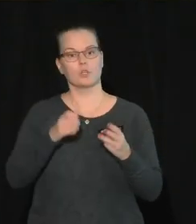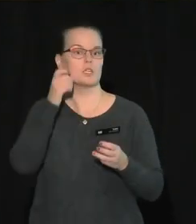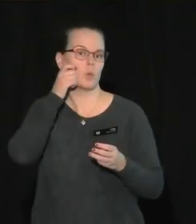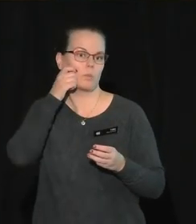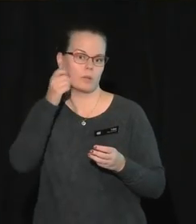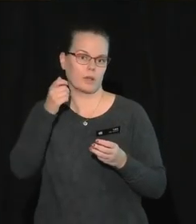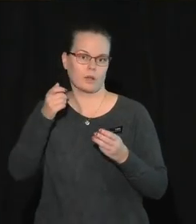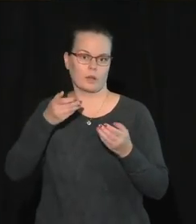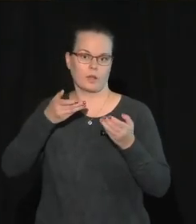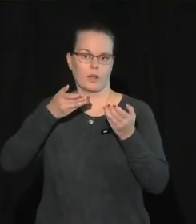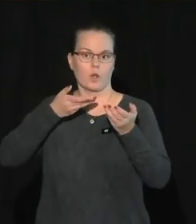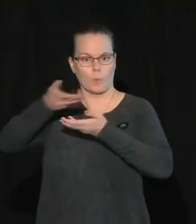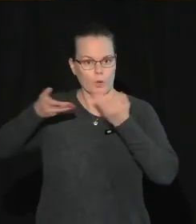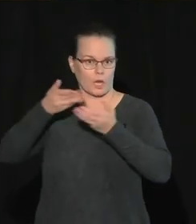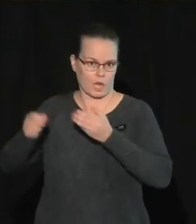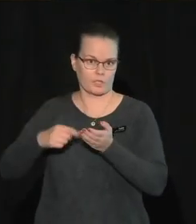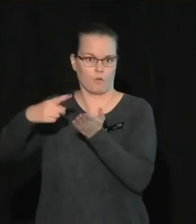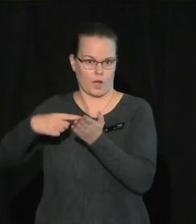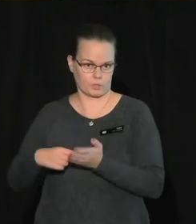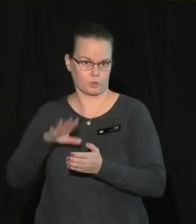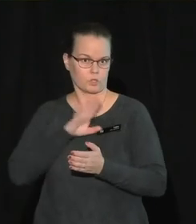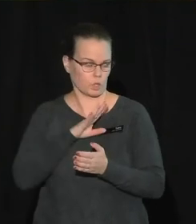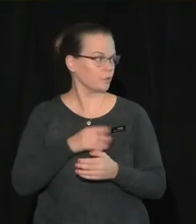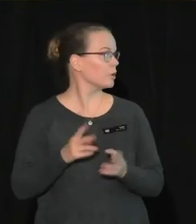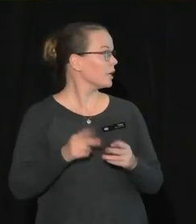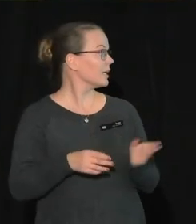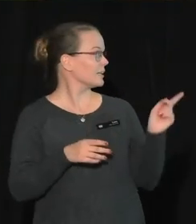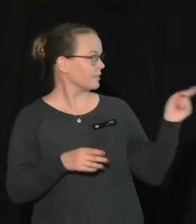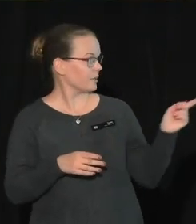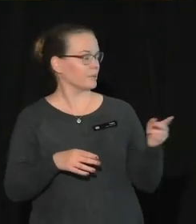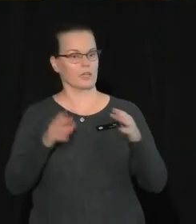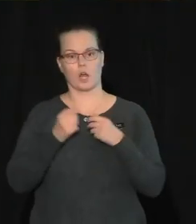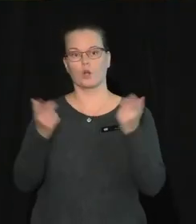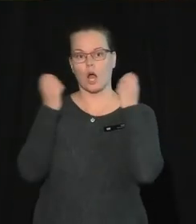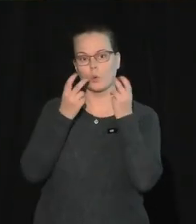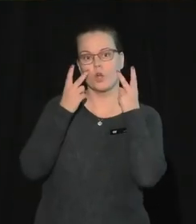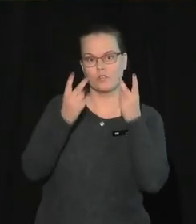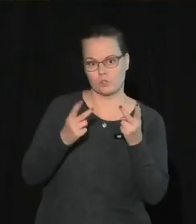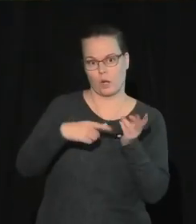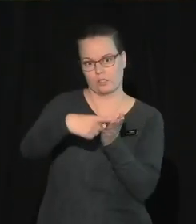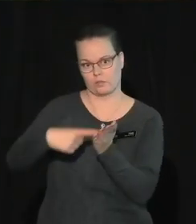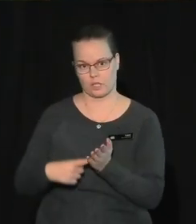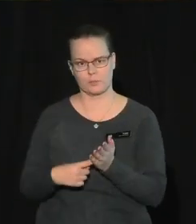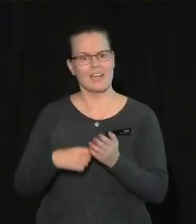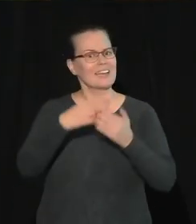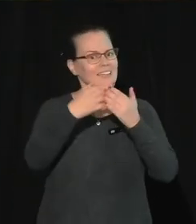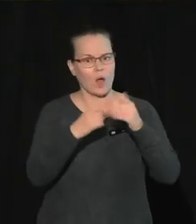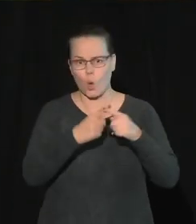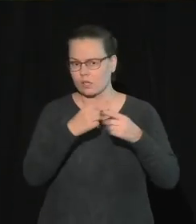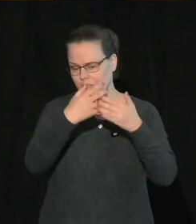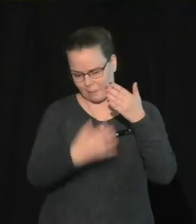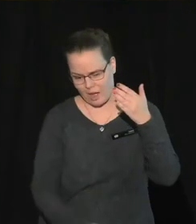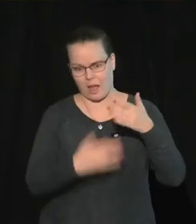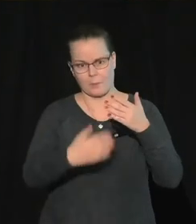operators. Finally, the audiovisual media services that regulates the accessibility of content. There are much more. I mean, there are